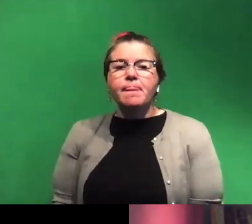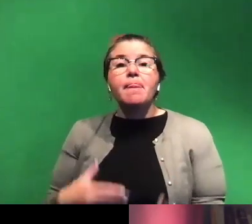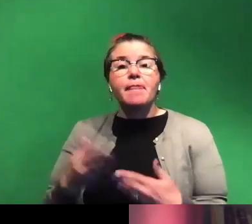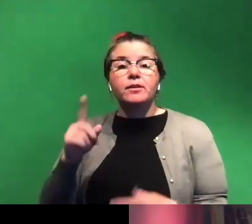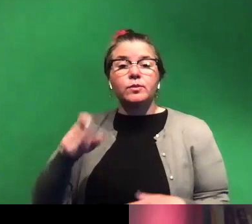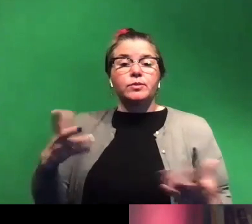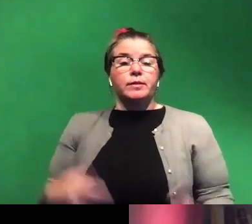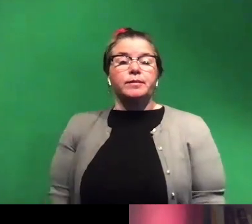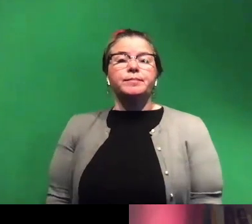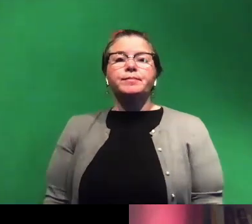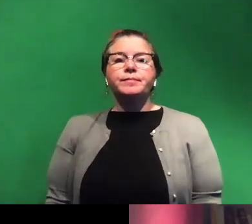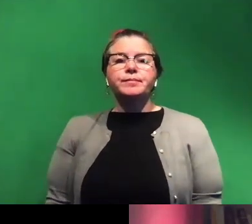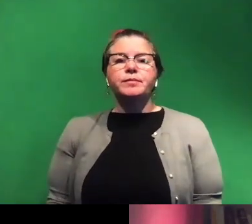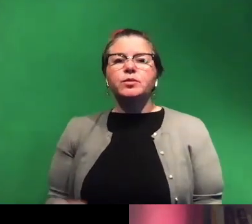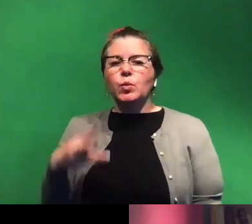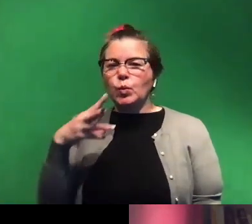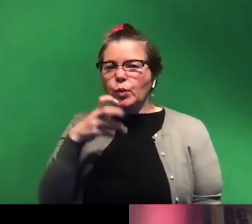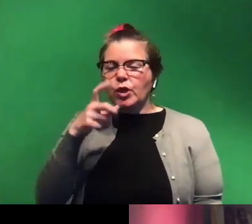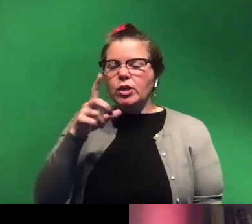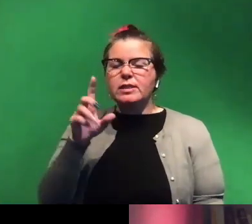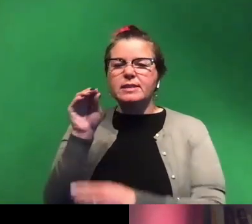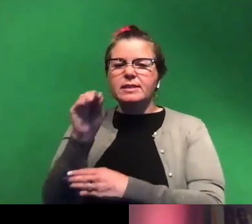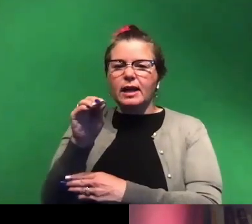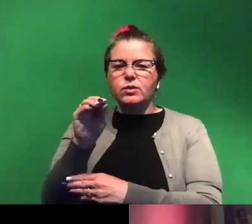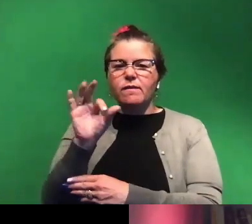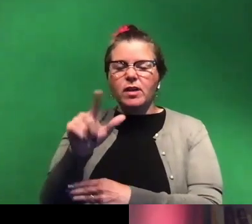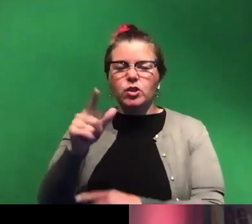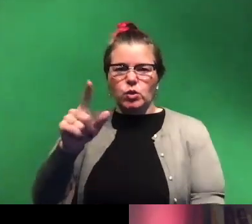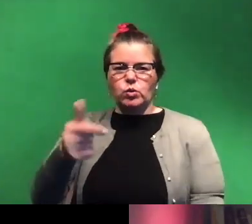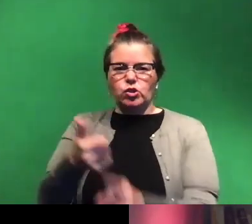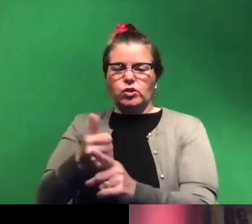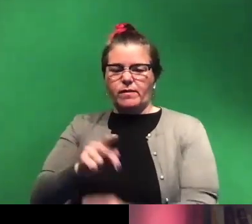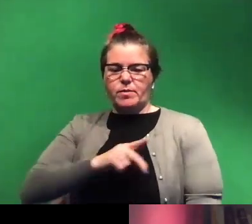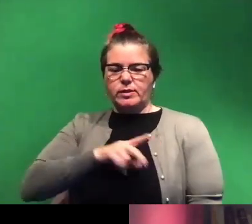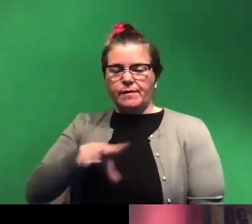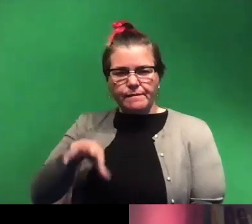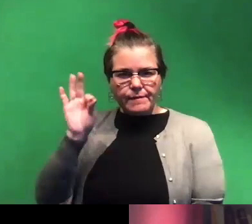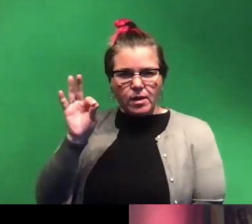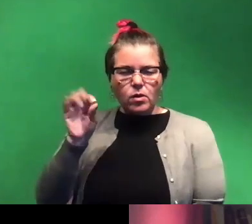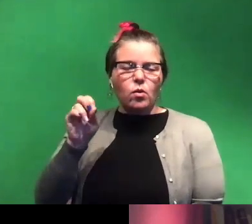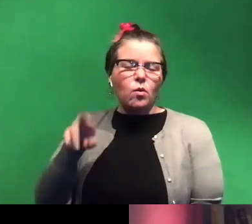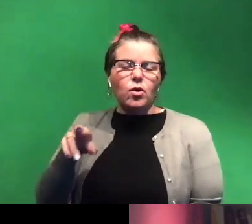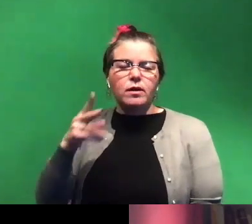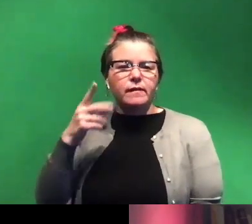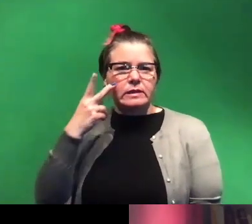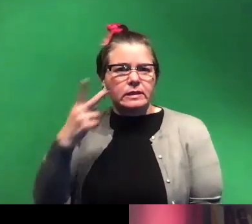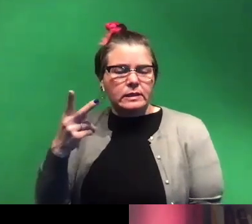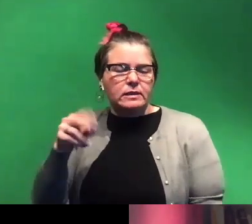is, what's the weirdest dinosaur fossil you've ever personally found? Or we can also open up to just like seeing in a